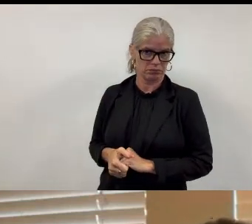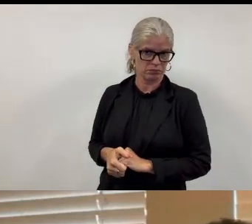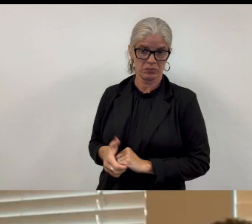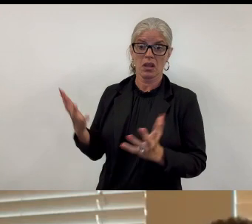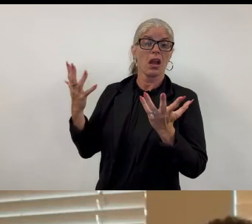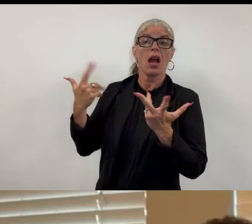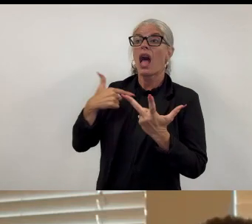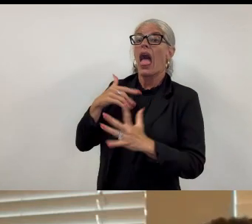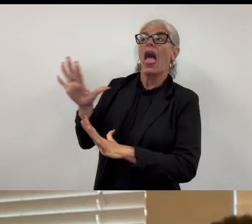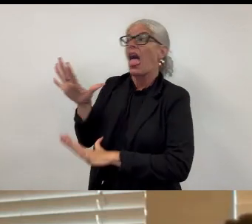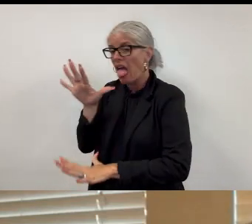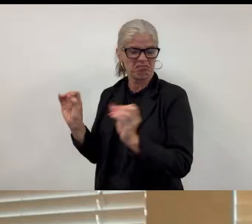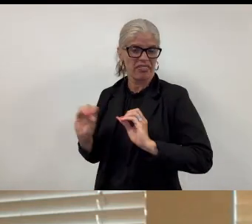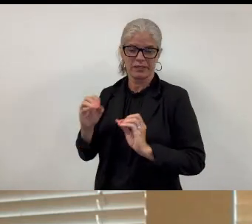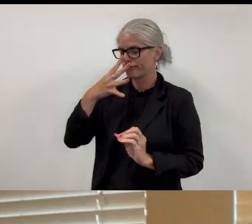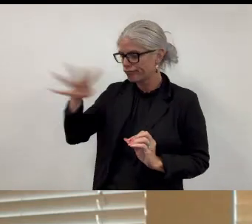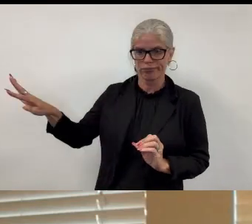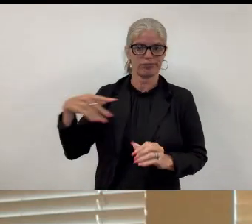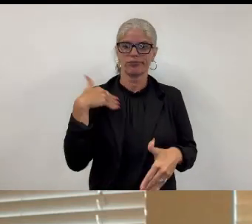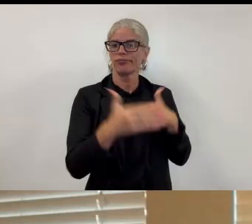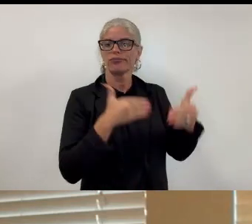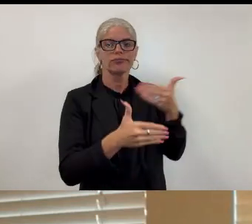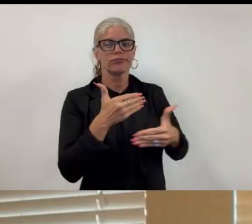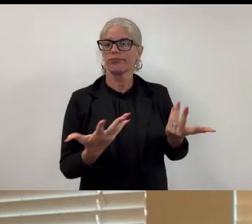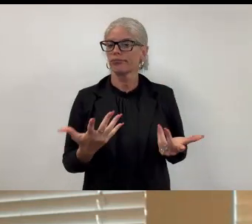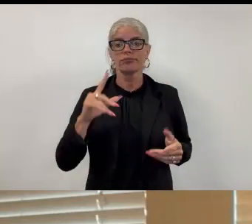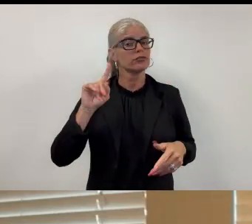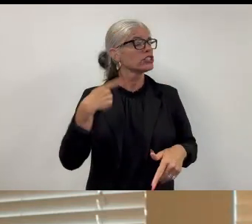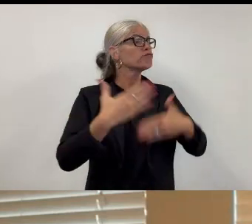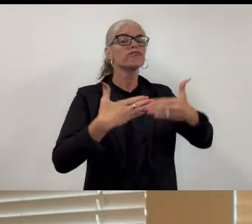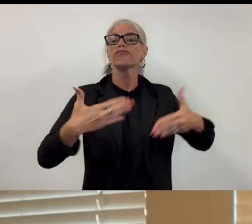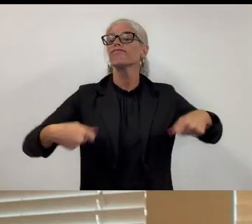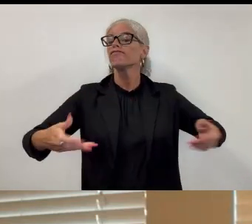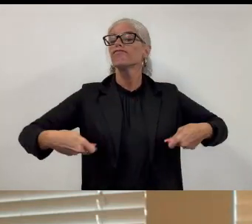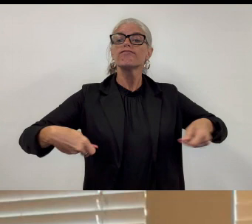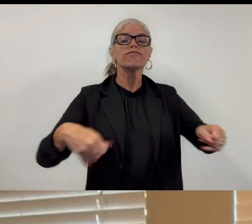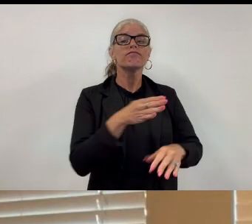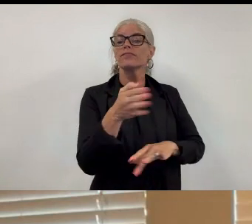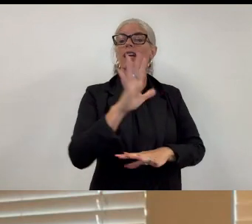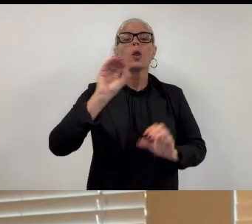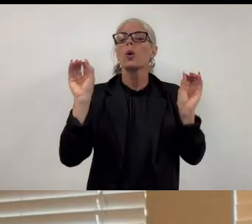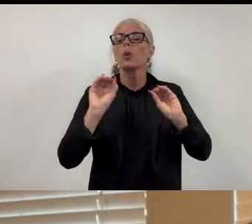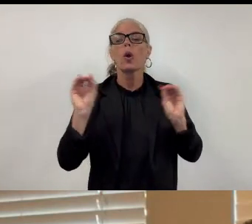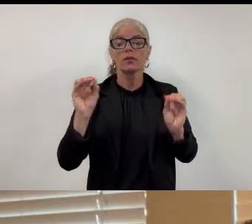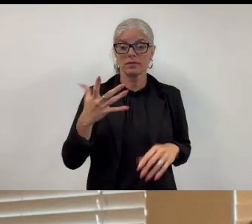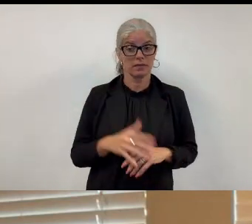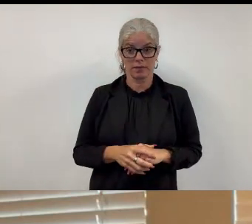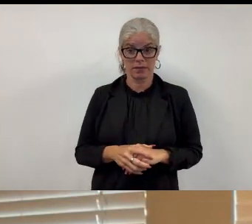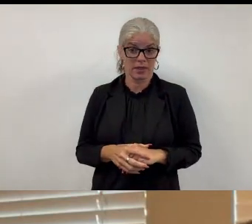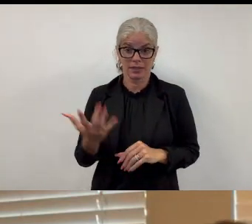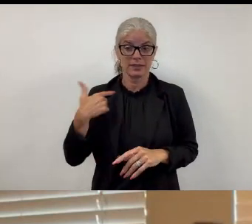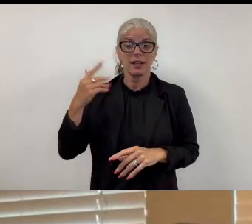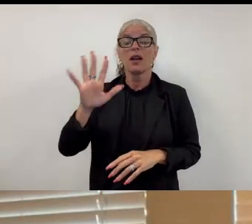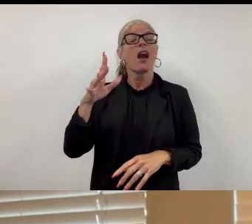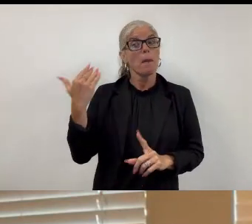by paying it actually no mind, no attention, just moving along my day as if that literally didn't happen, as if I didn't